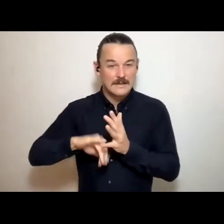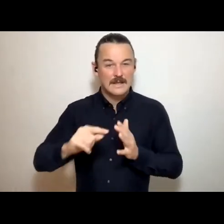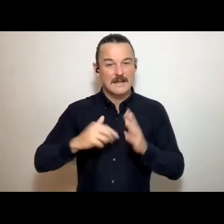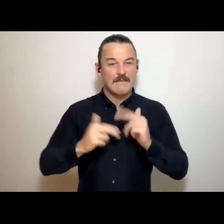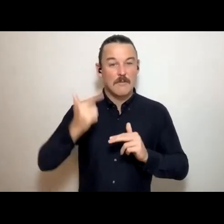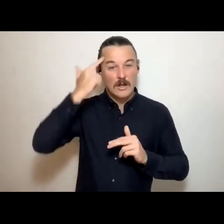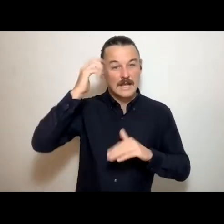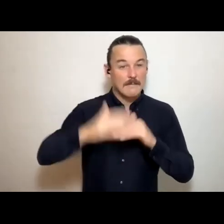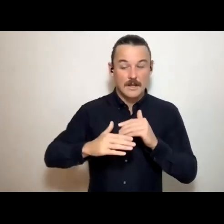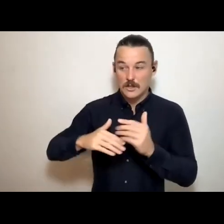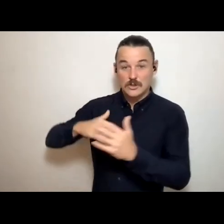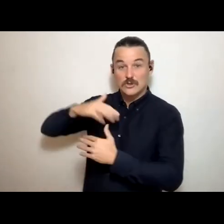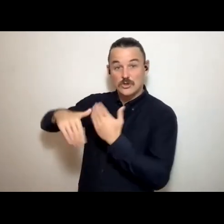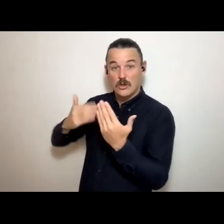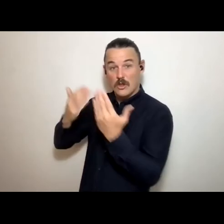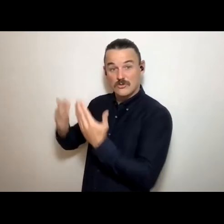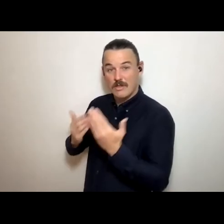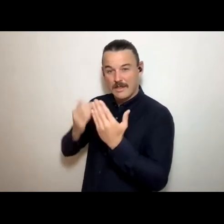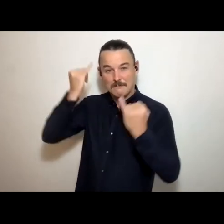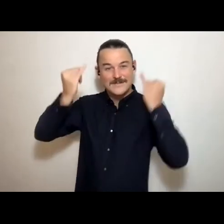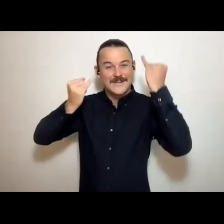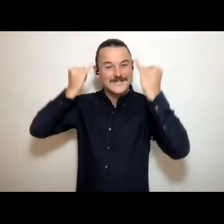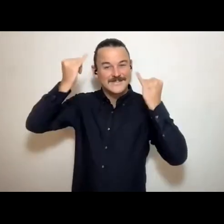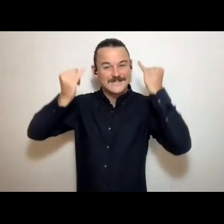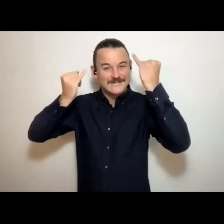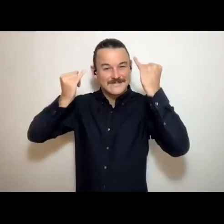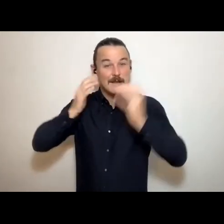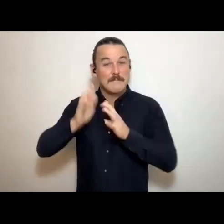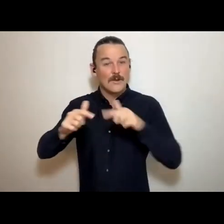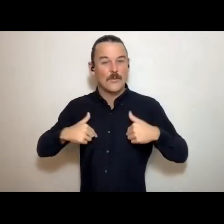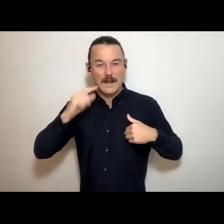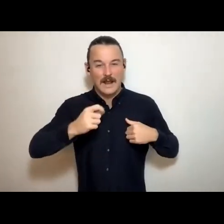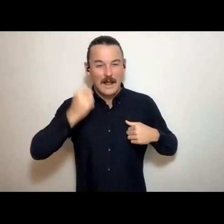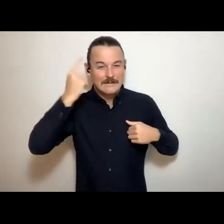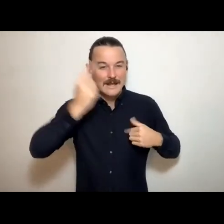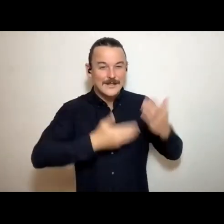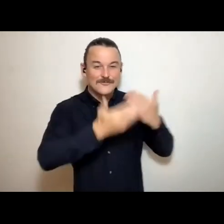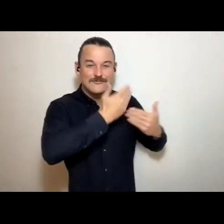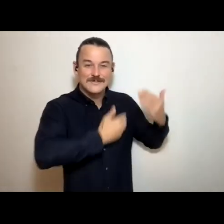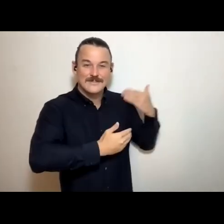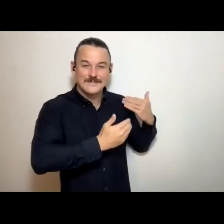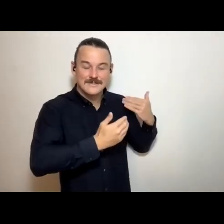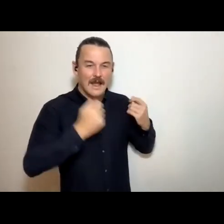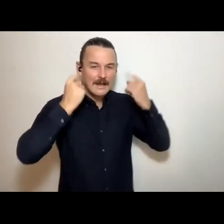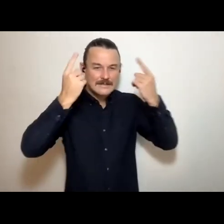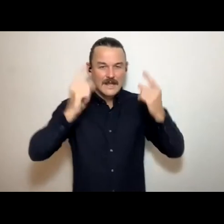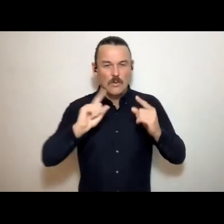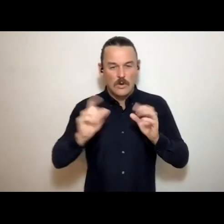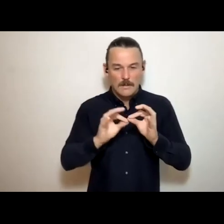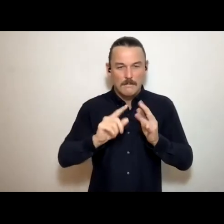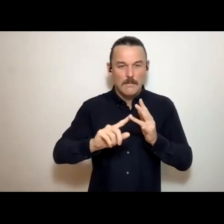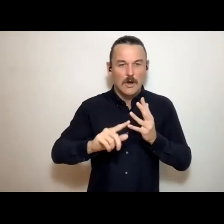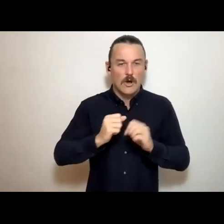and says that this enables us to grasp history and biography and the relations between the two within society.